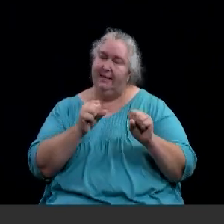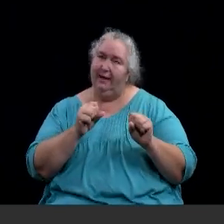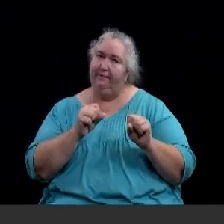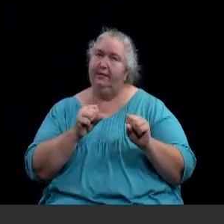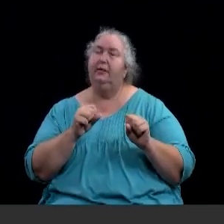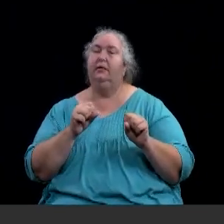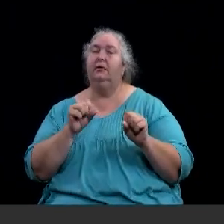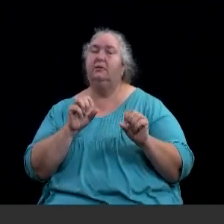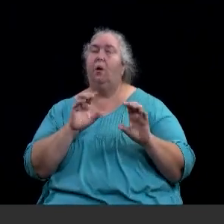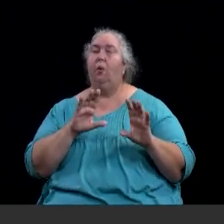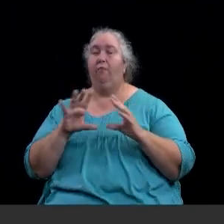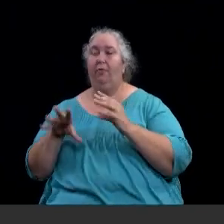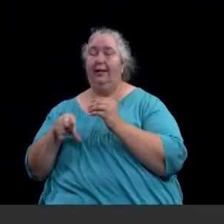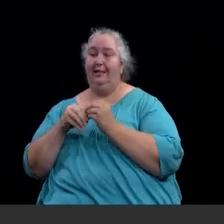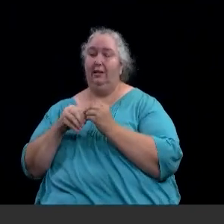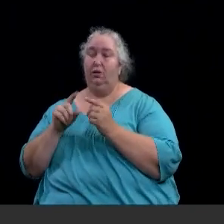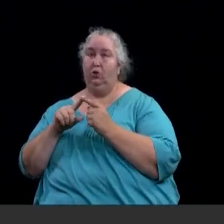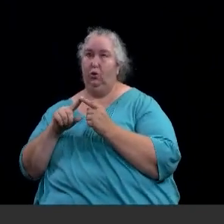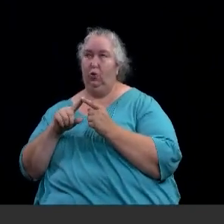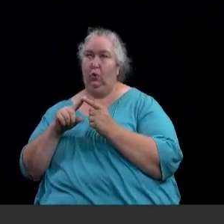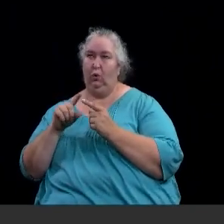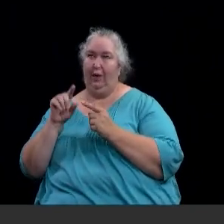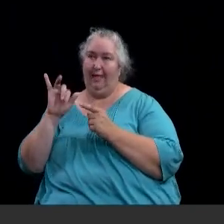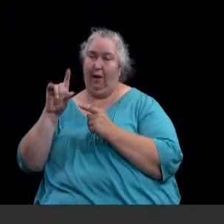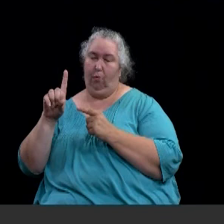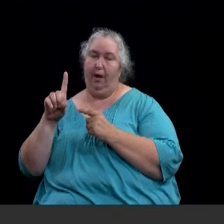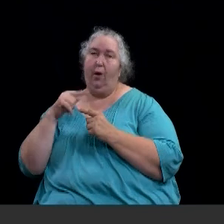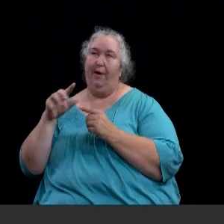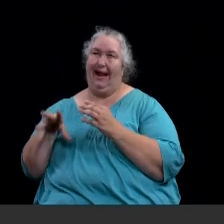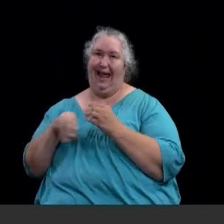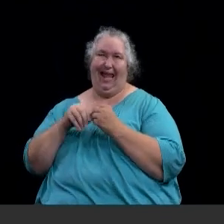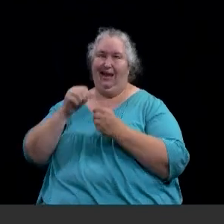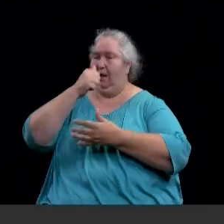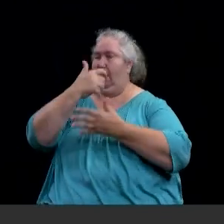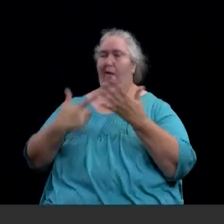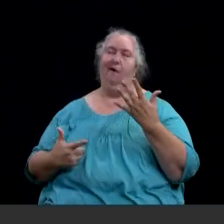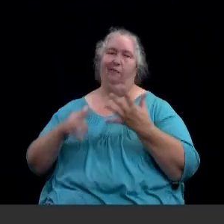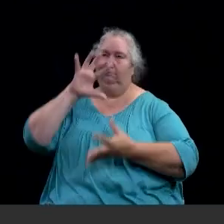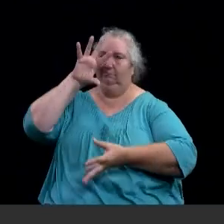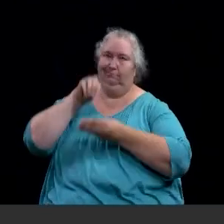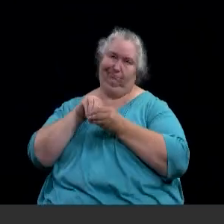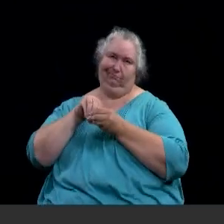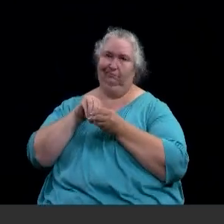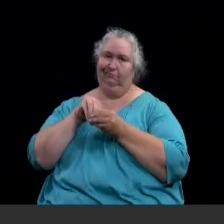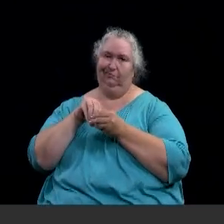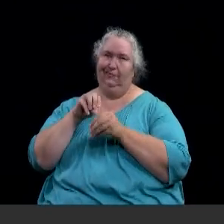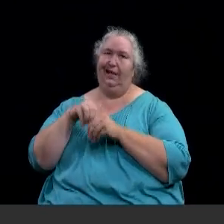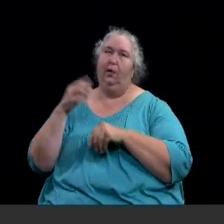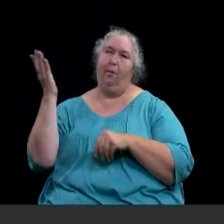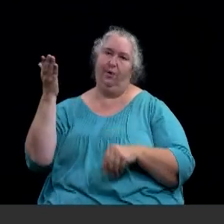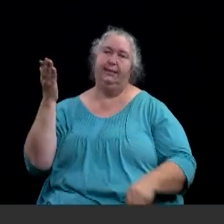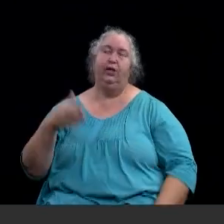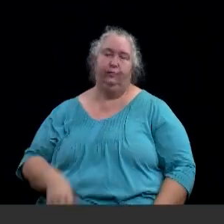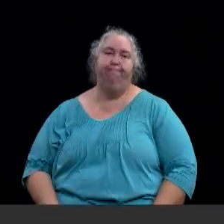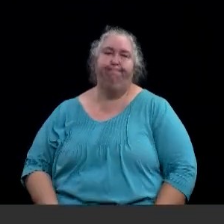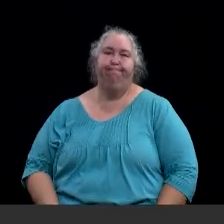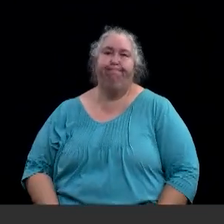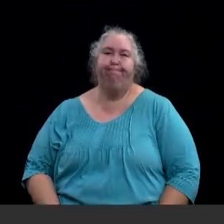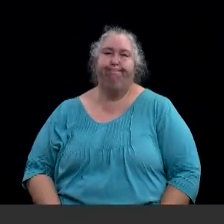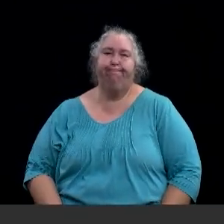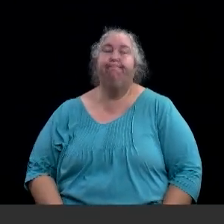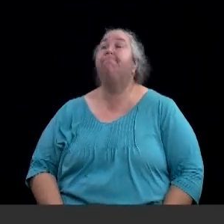better if we added all of that into a presentation. Very good. Thank you, Mayor Pro Tem